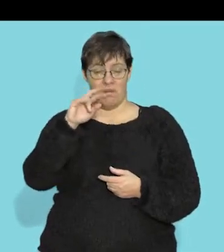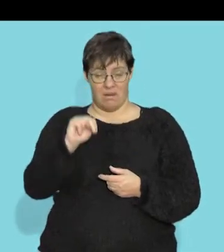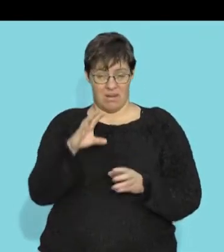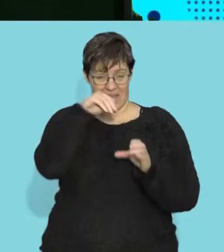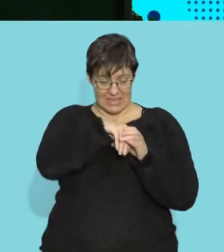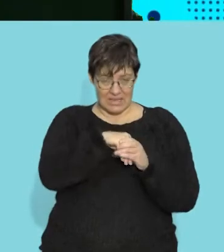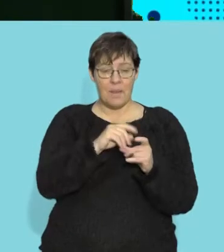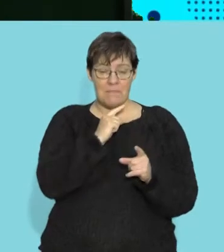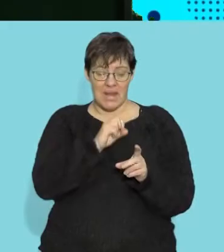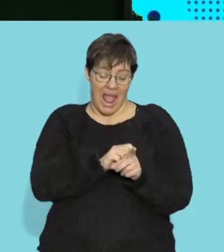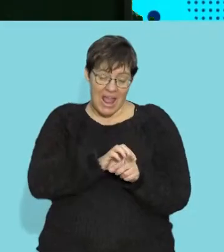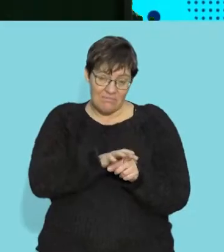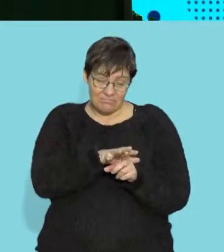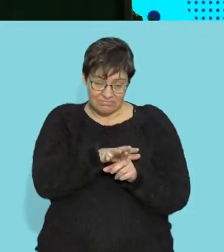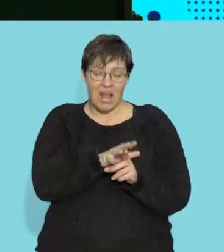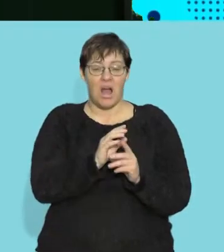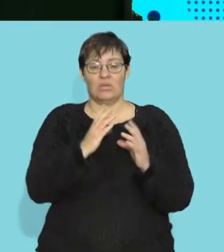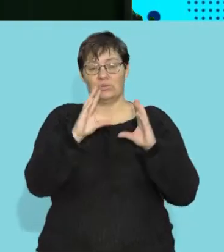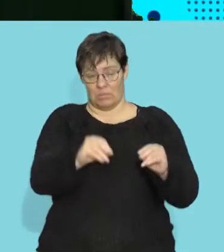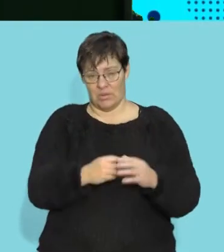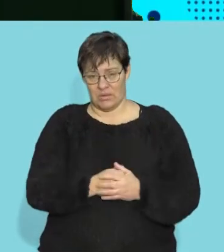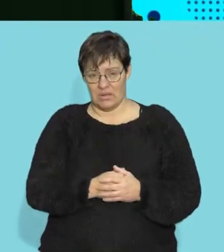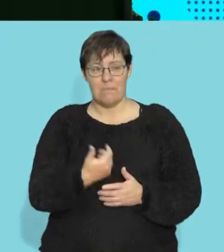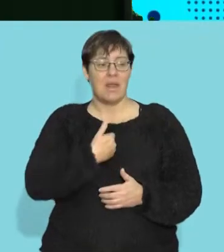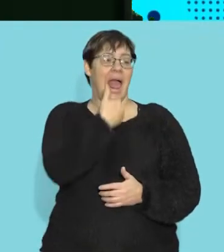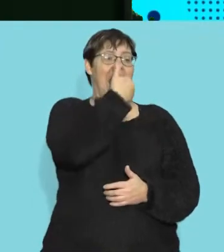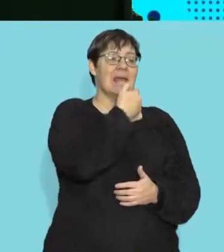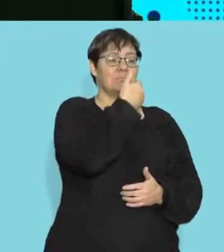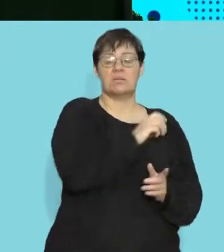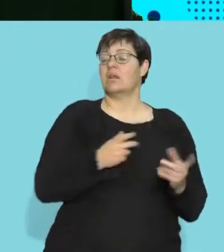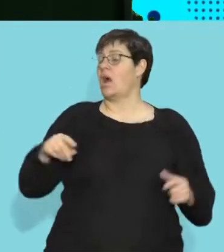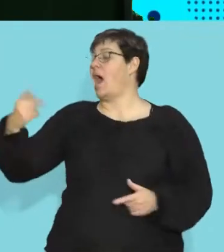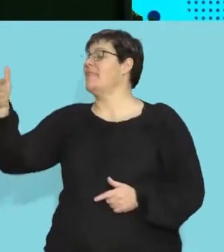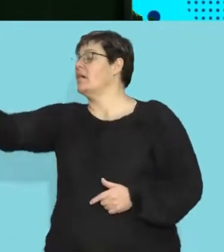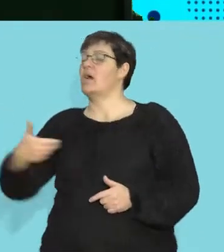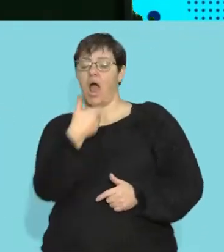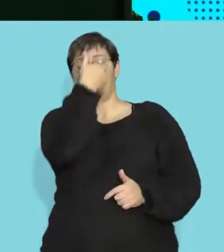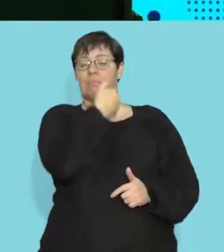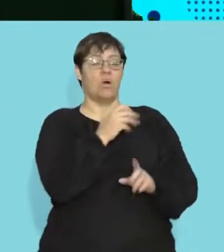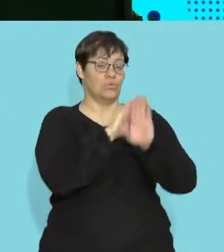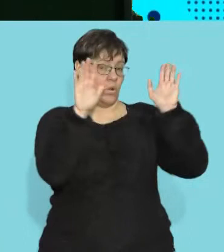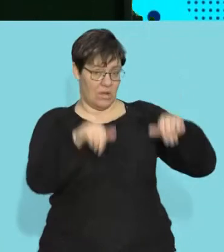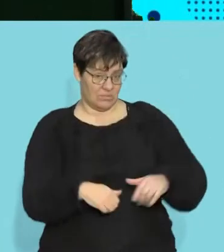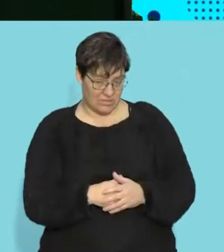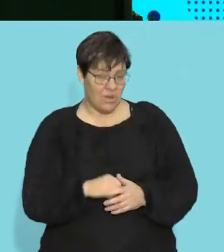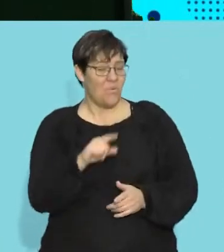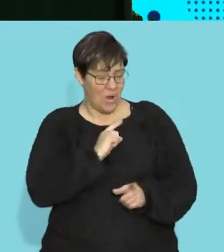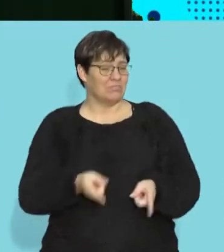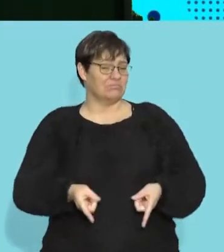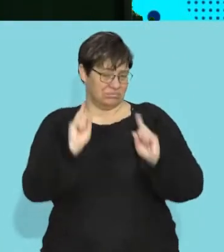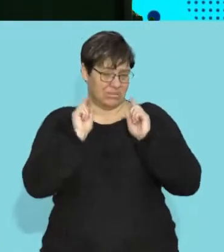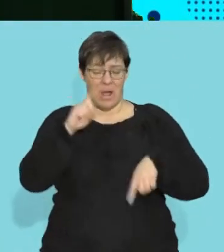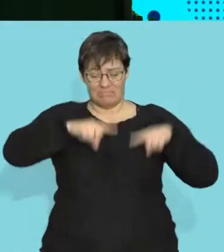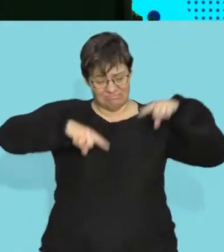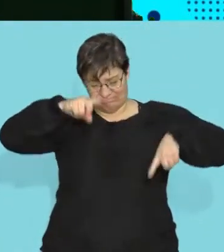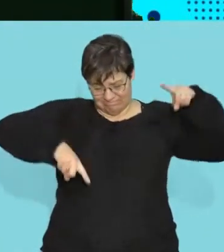inflammation. And it's not healthy if you don't have asthma to have somebody's asthmatic inhaler. There's a different kinds of inhalers. When